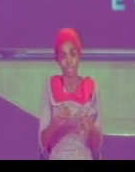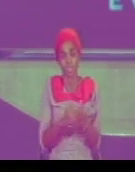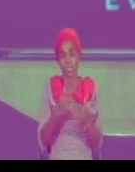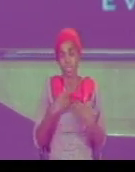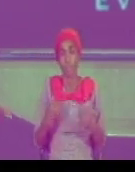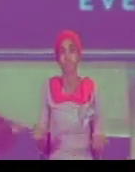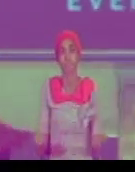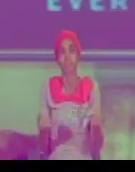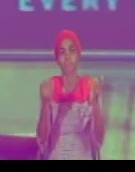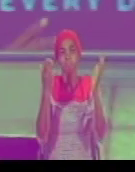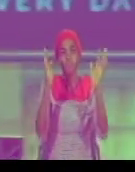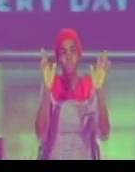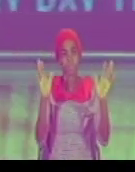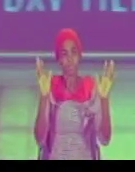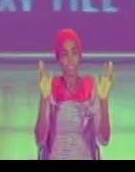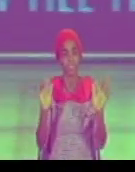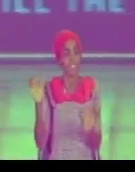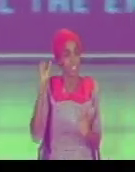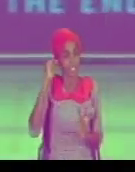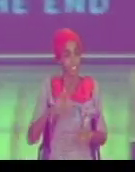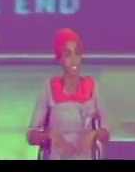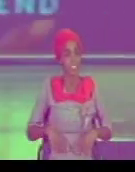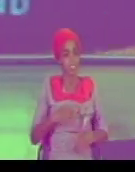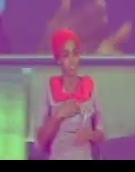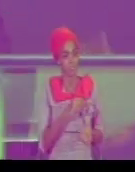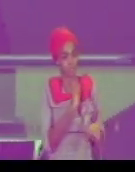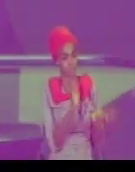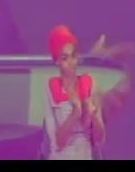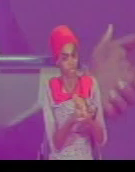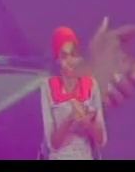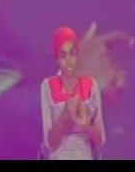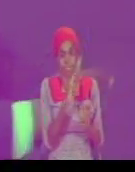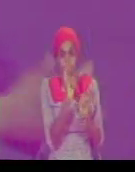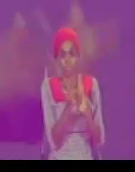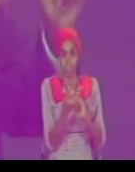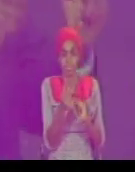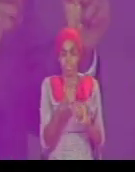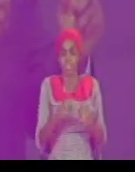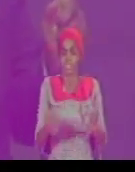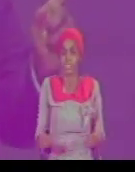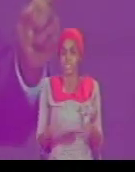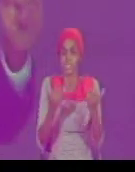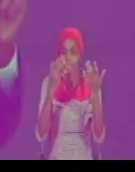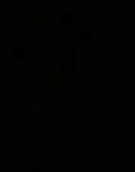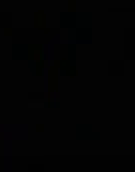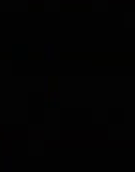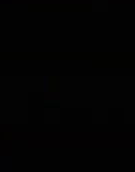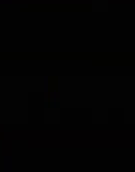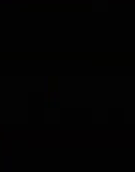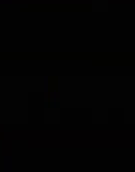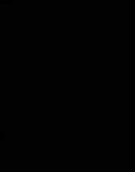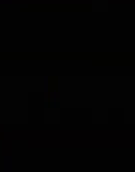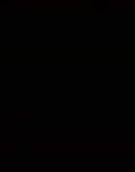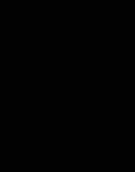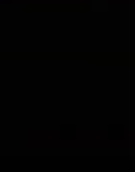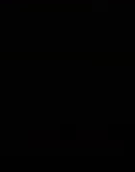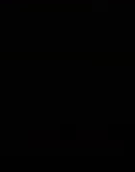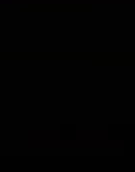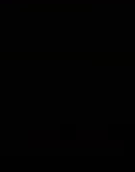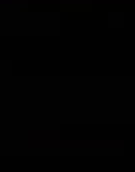It's a person who has repented and turned around, and he gave himself to the Lord, and therefore he can say, my